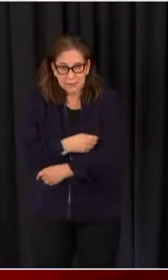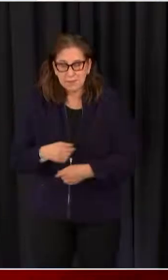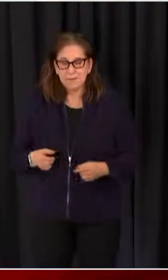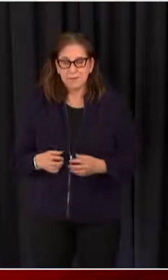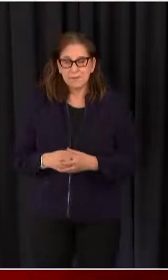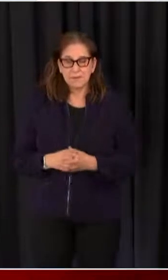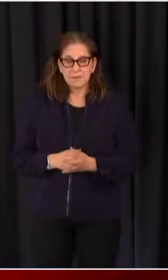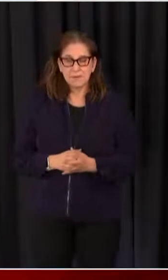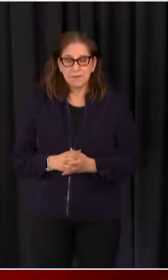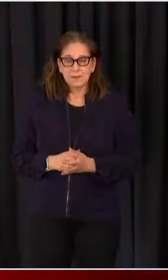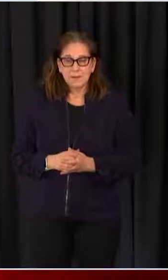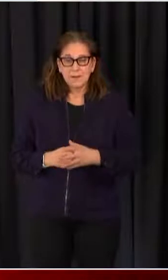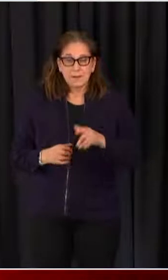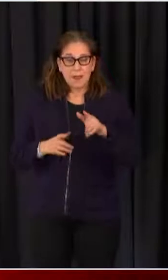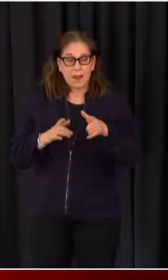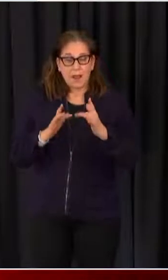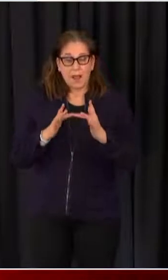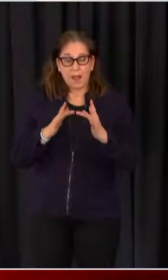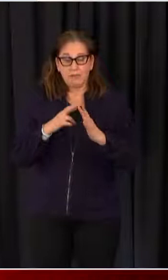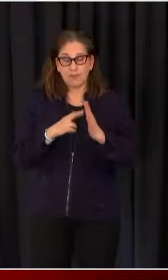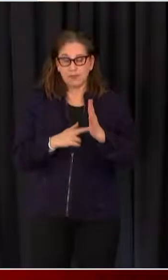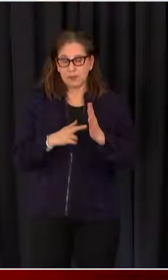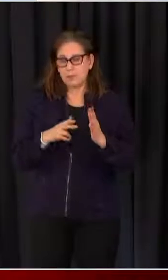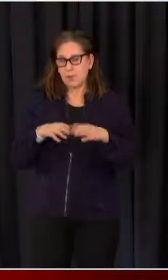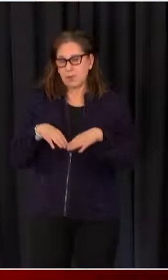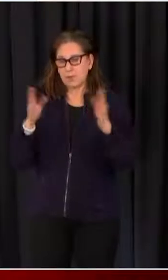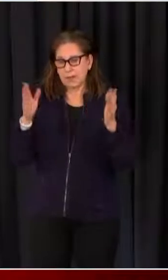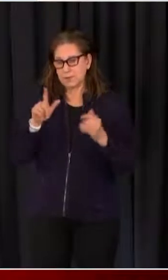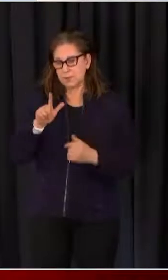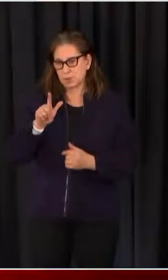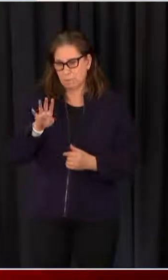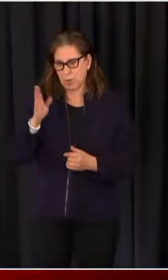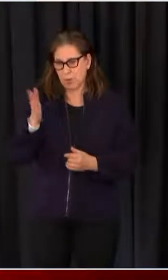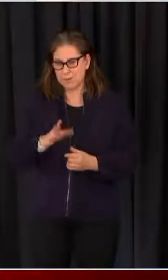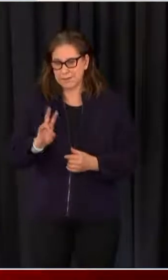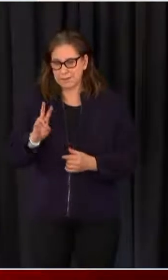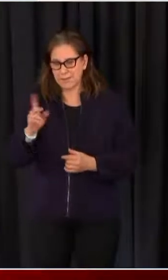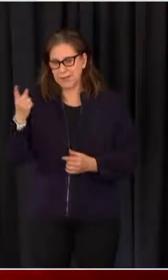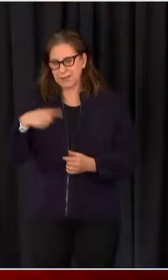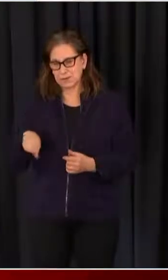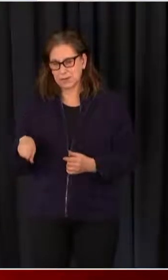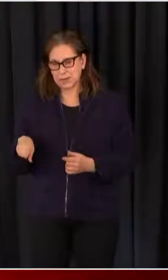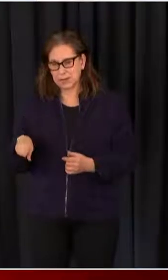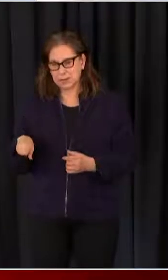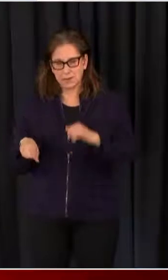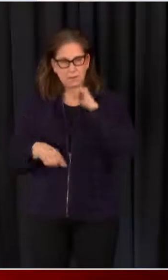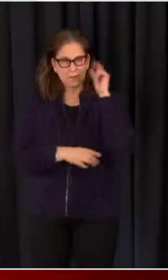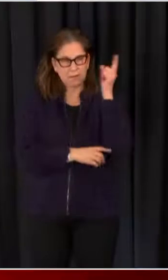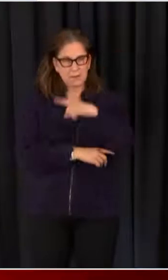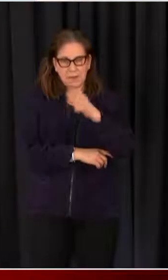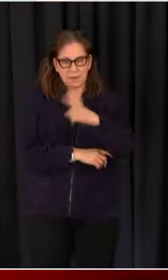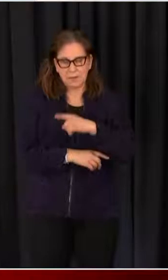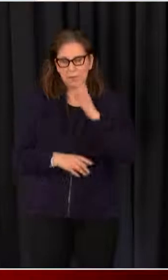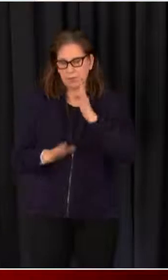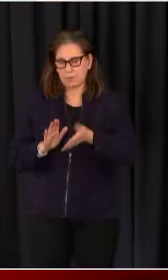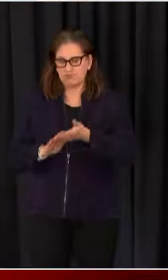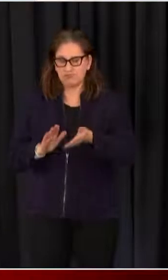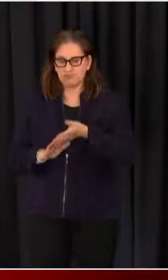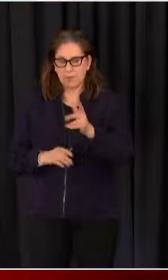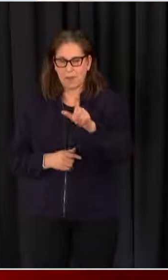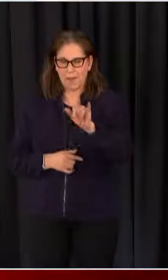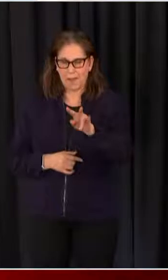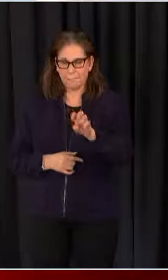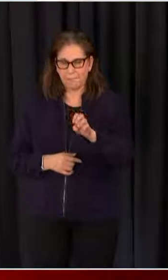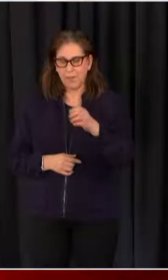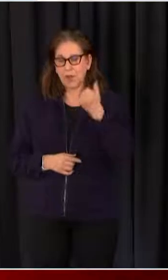make updates related to maintenance or anything where the system would have to go offline temporarily, and we would notify the public of that. The call